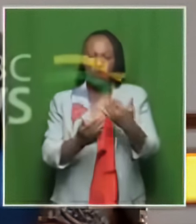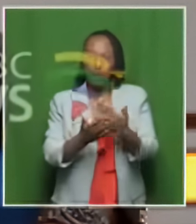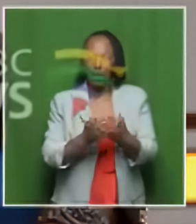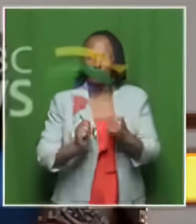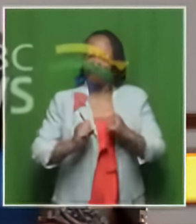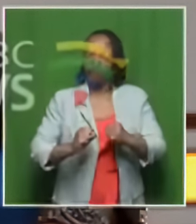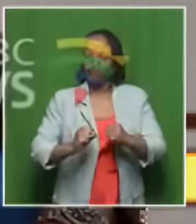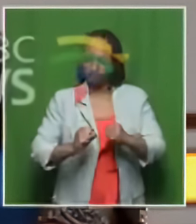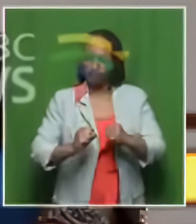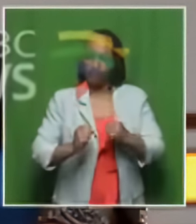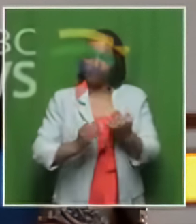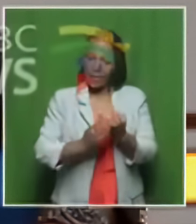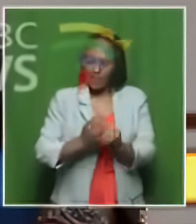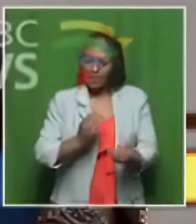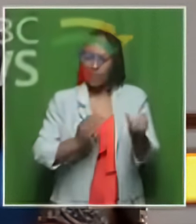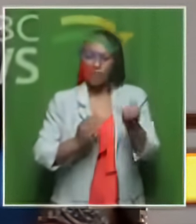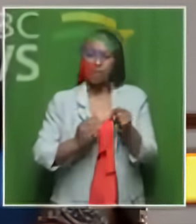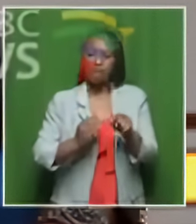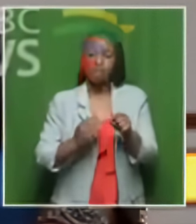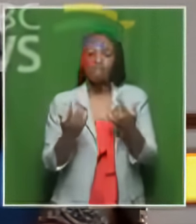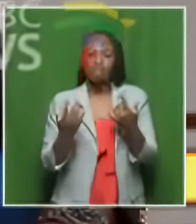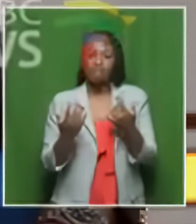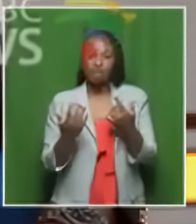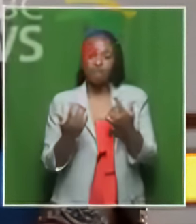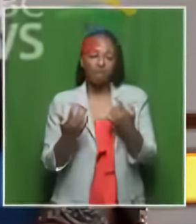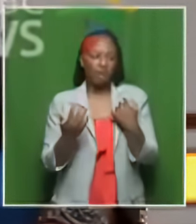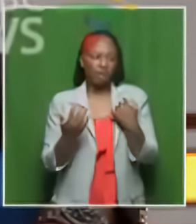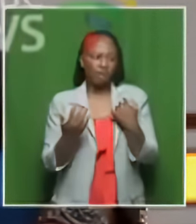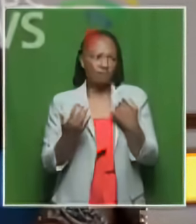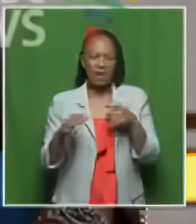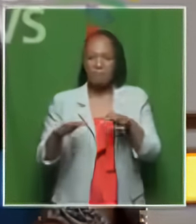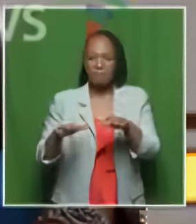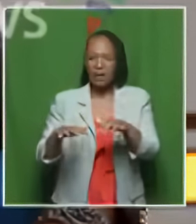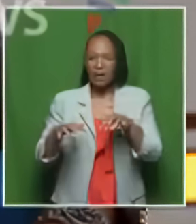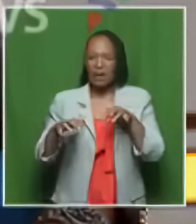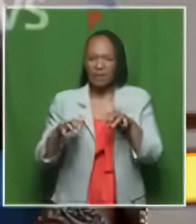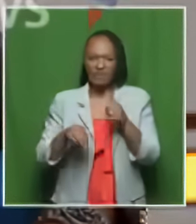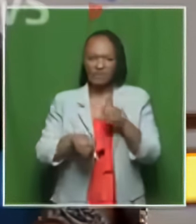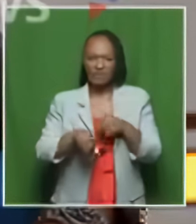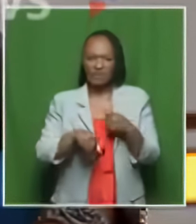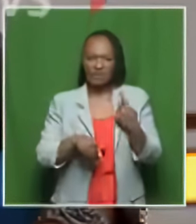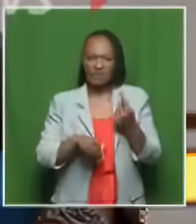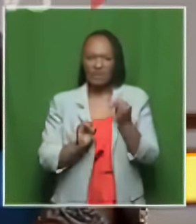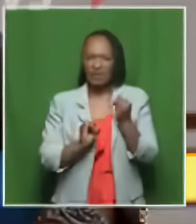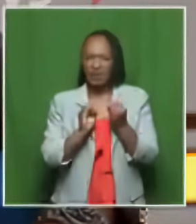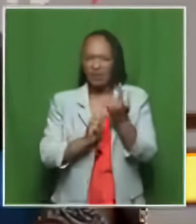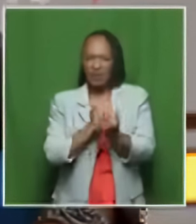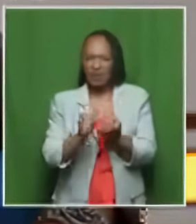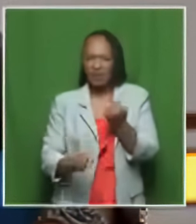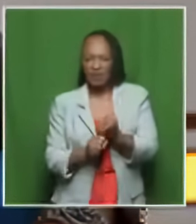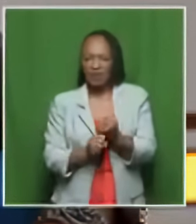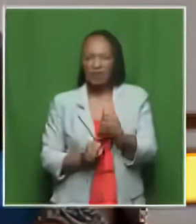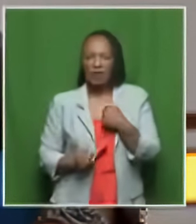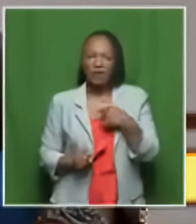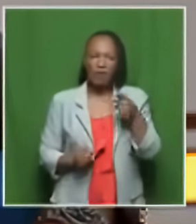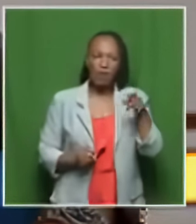stand on its own. It ran a plenum now. For the first time in the past 11 years, I had to go